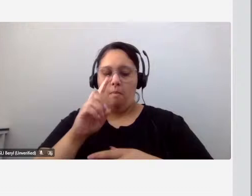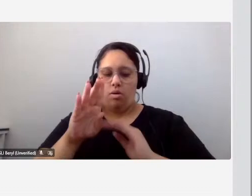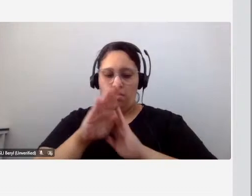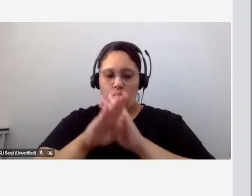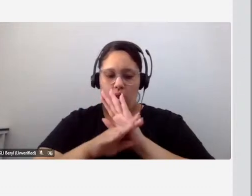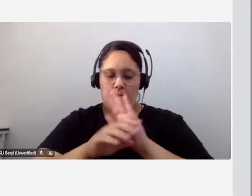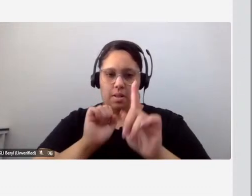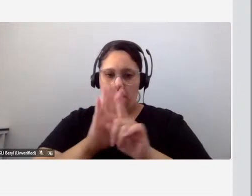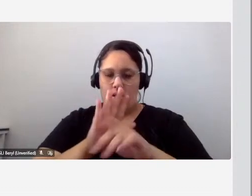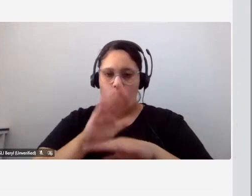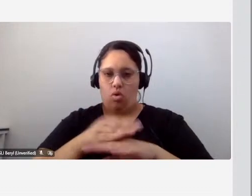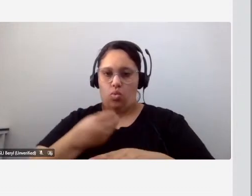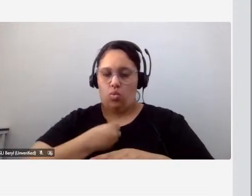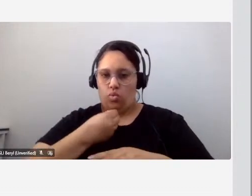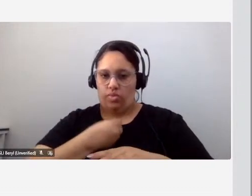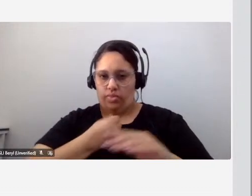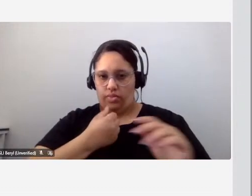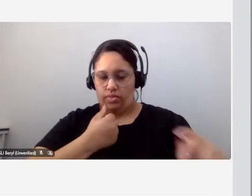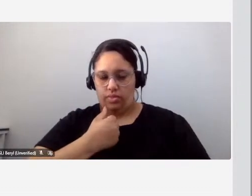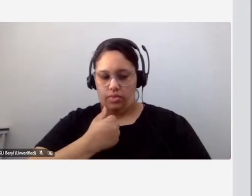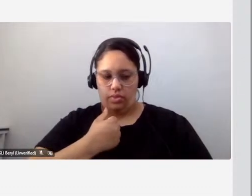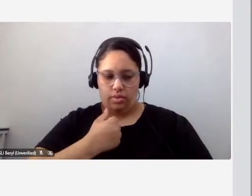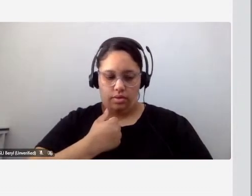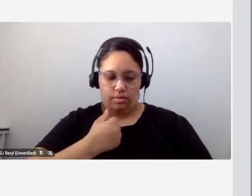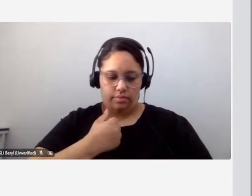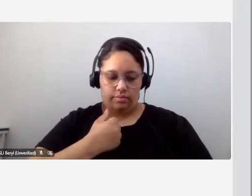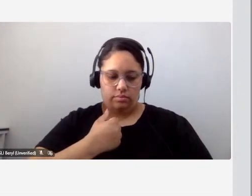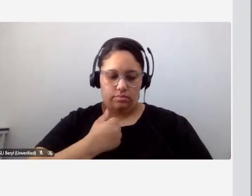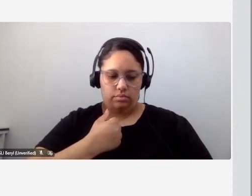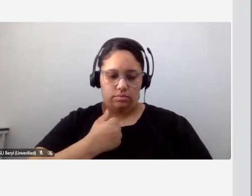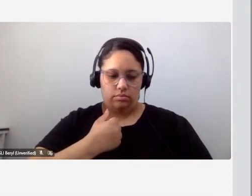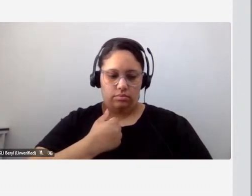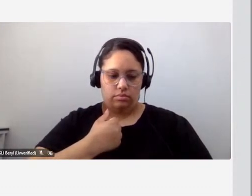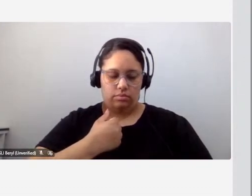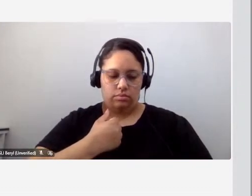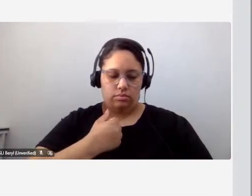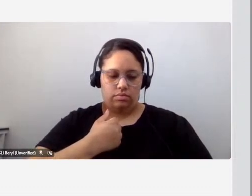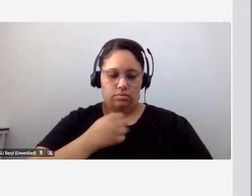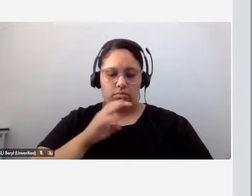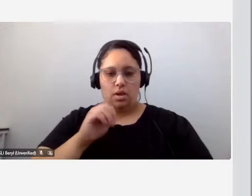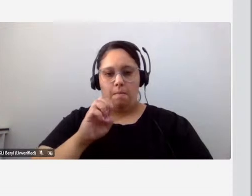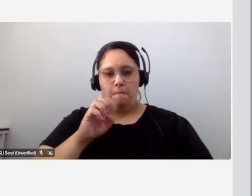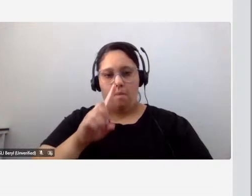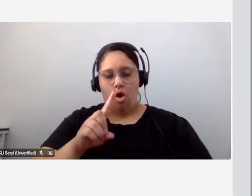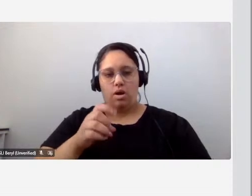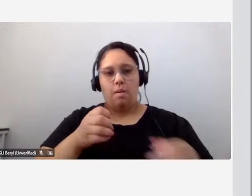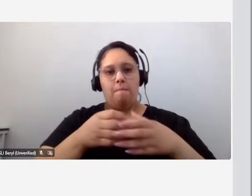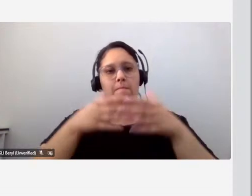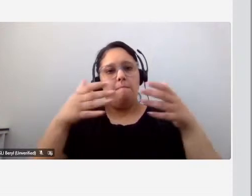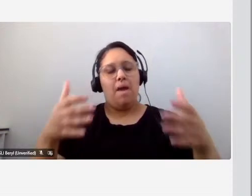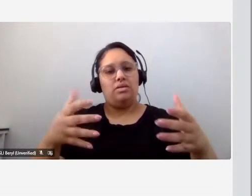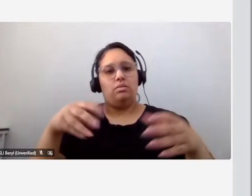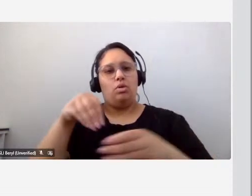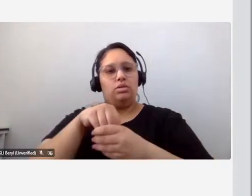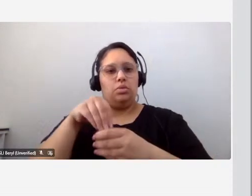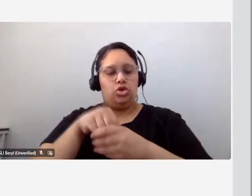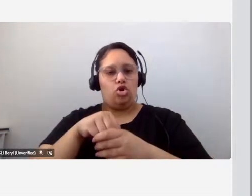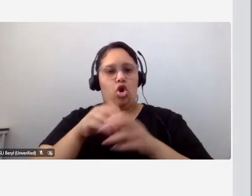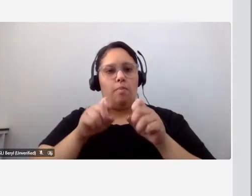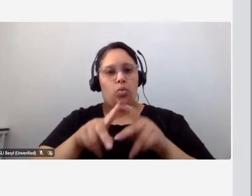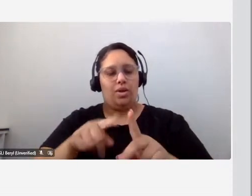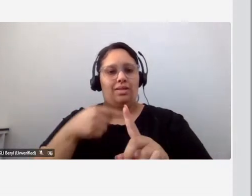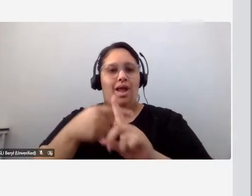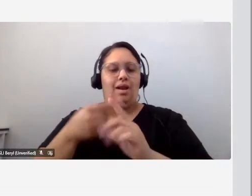impact around youth. So MOD stands for Mass Participation, Opportunity and